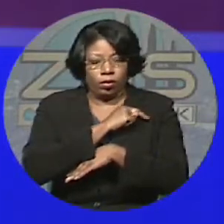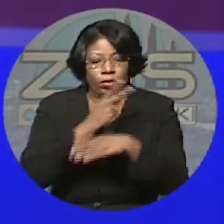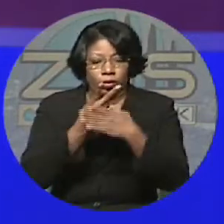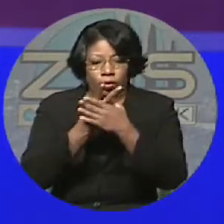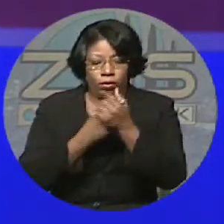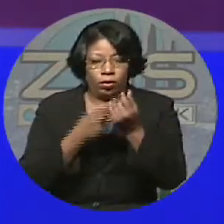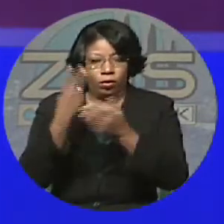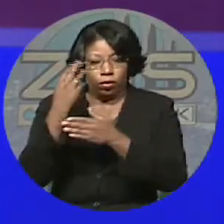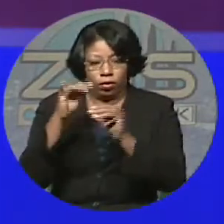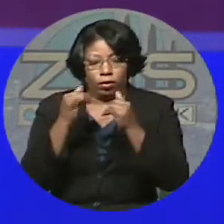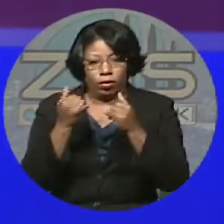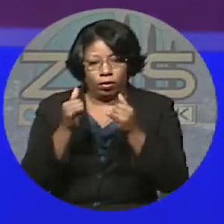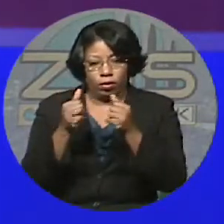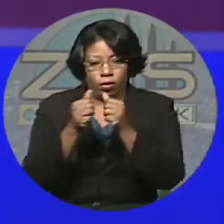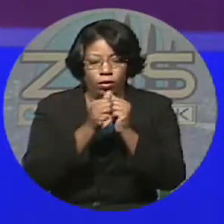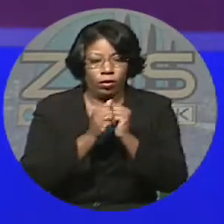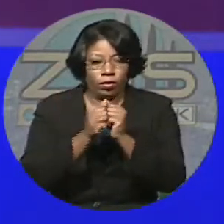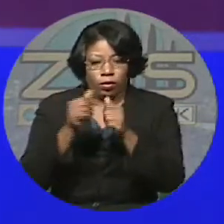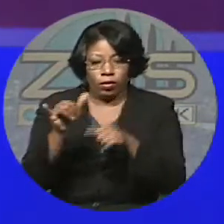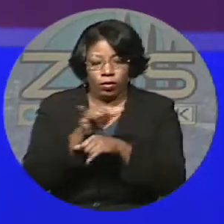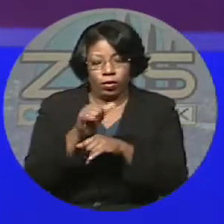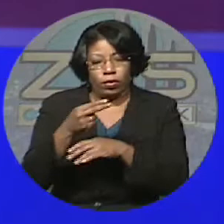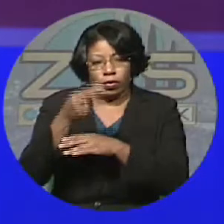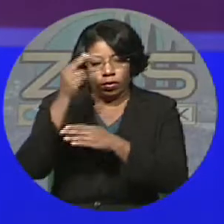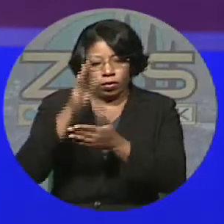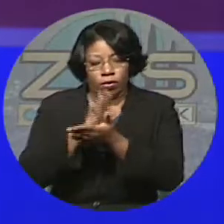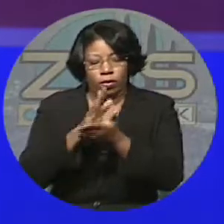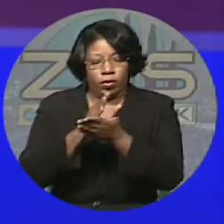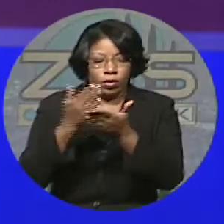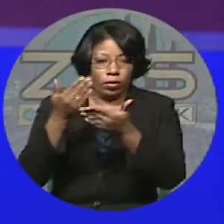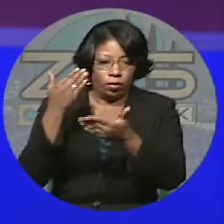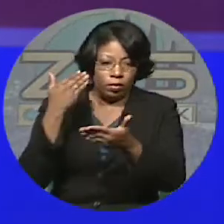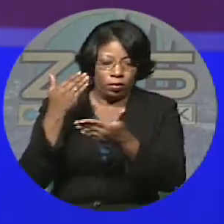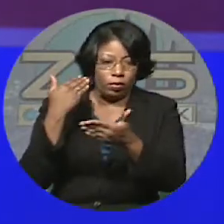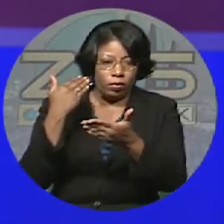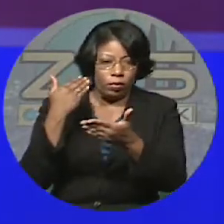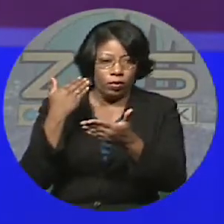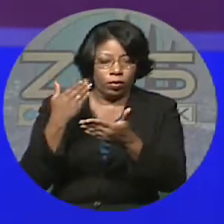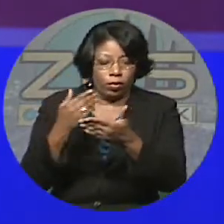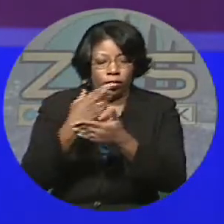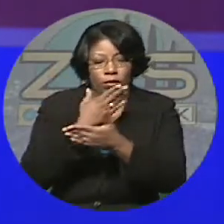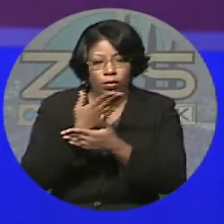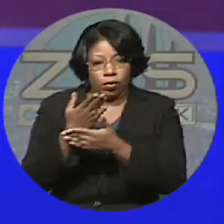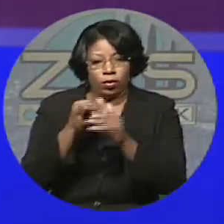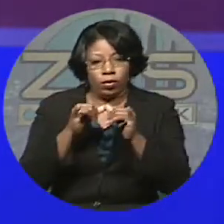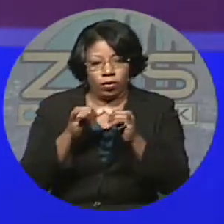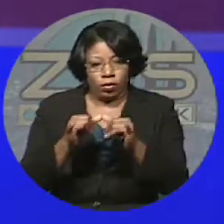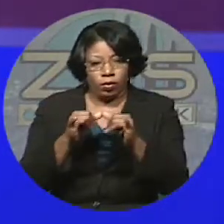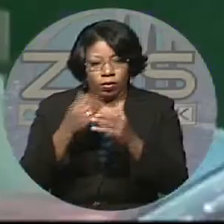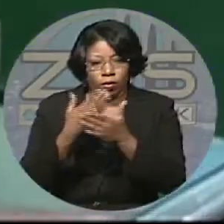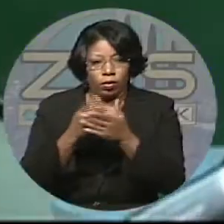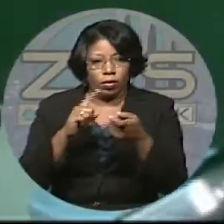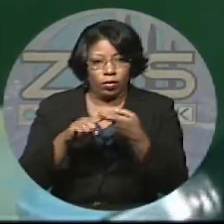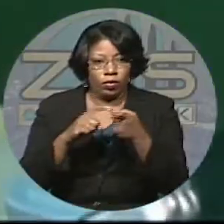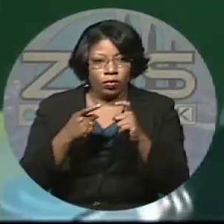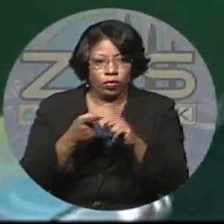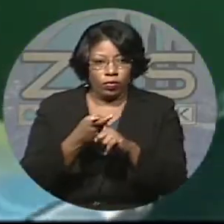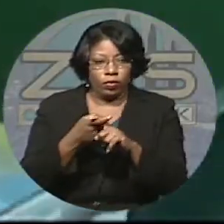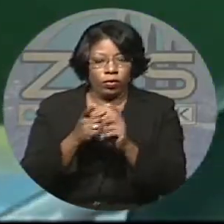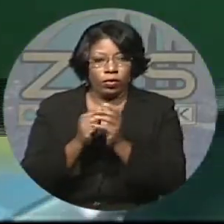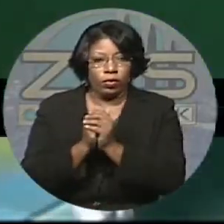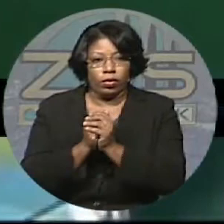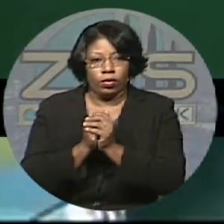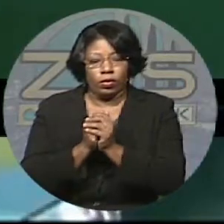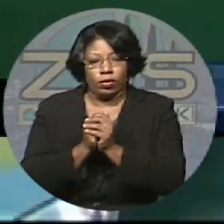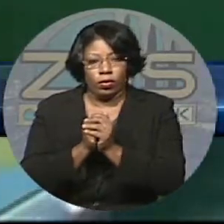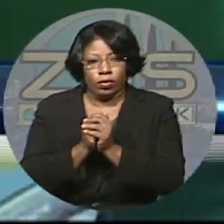Tum Tum actually played together at the same high school in Kansas, and they still remain very good friends. We text regardless,